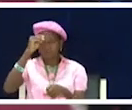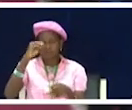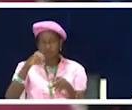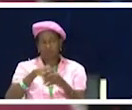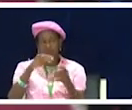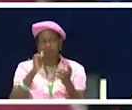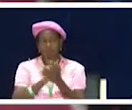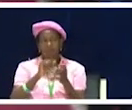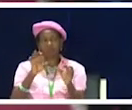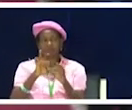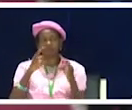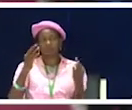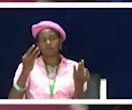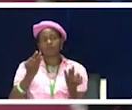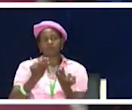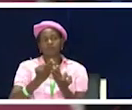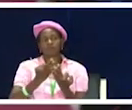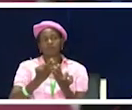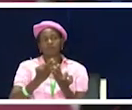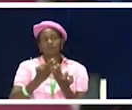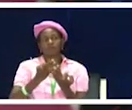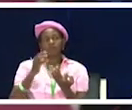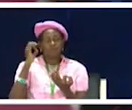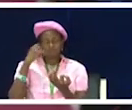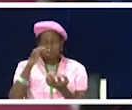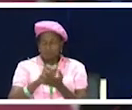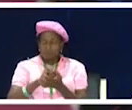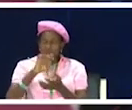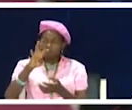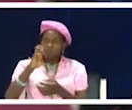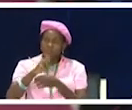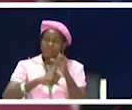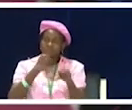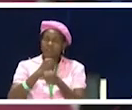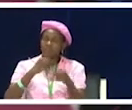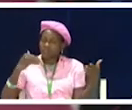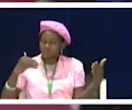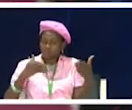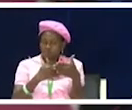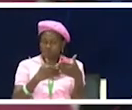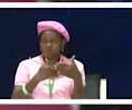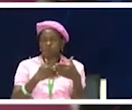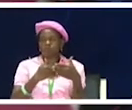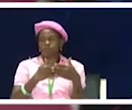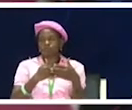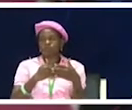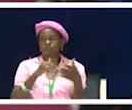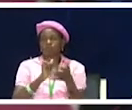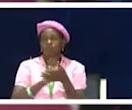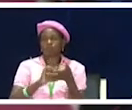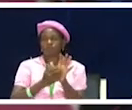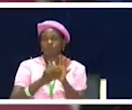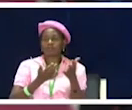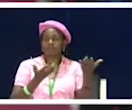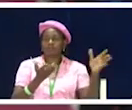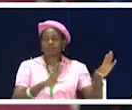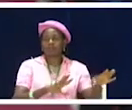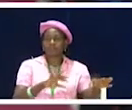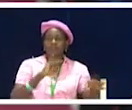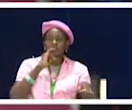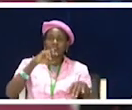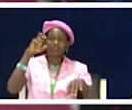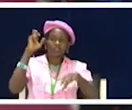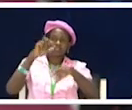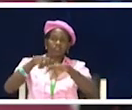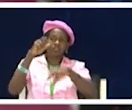the family. He said 40 years is approaching, and that means death is knocking